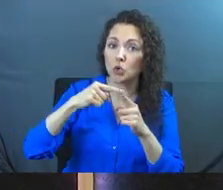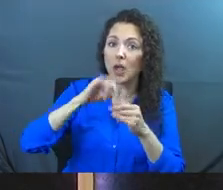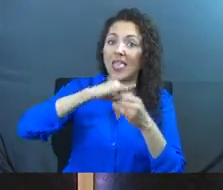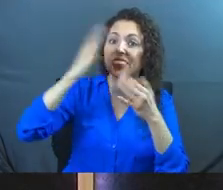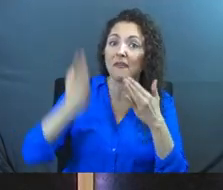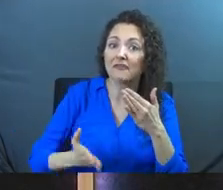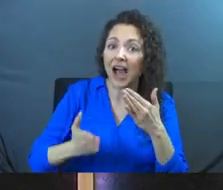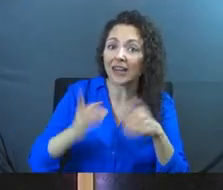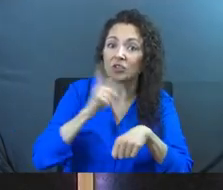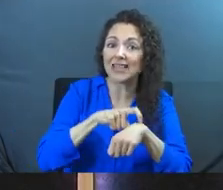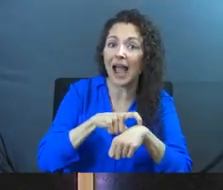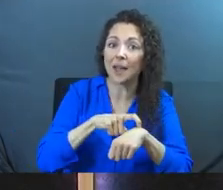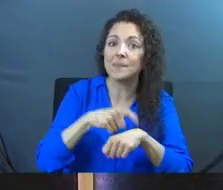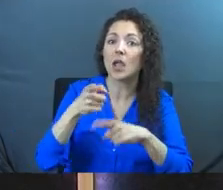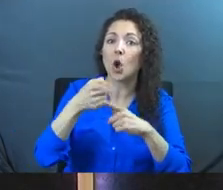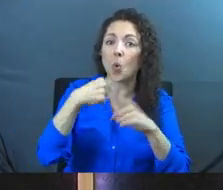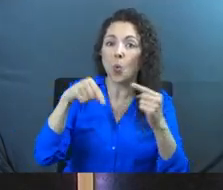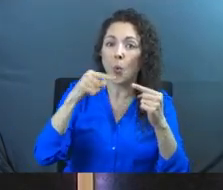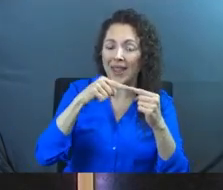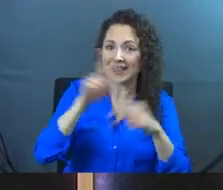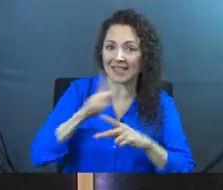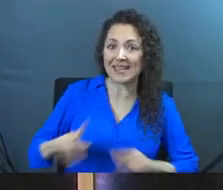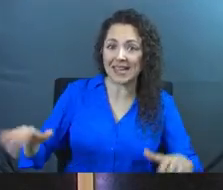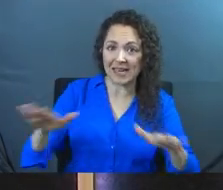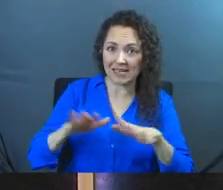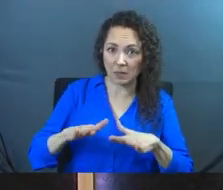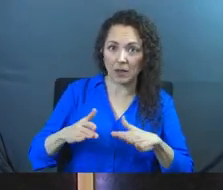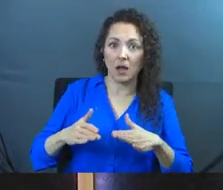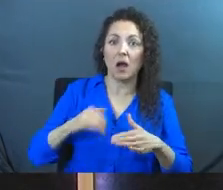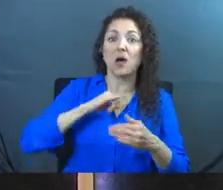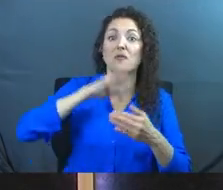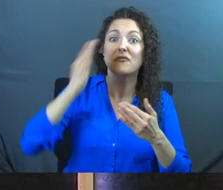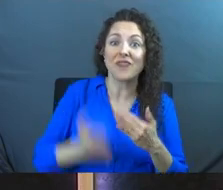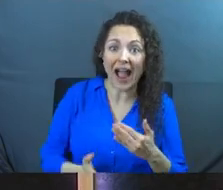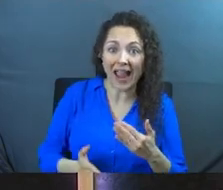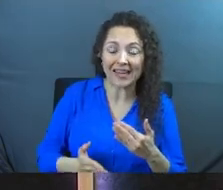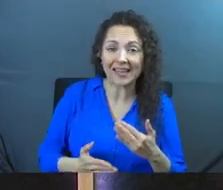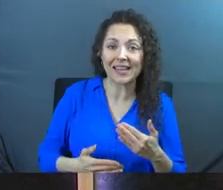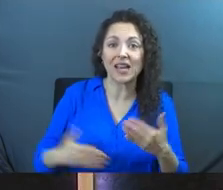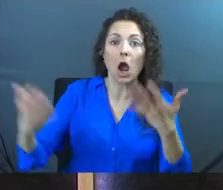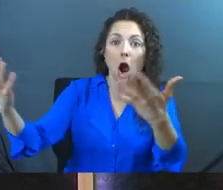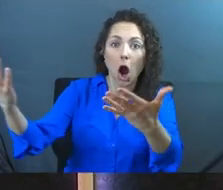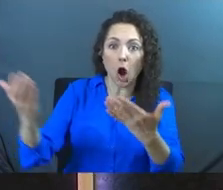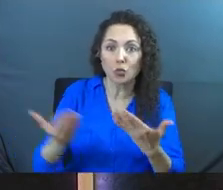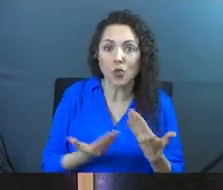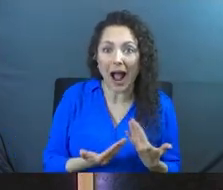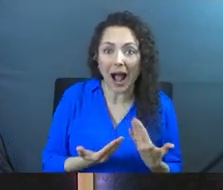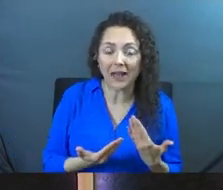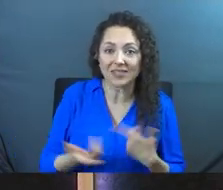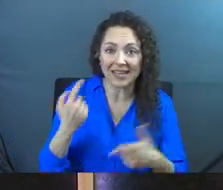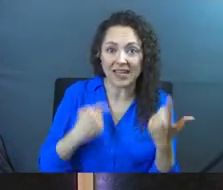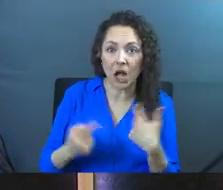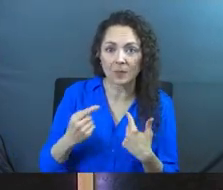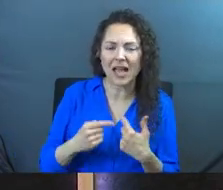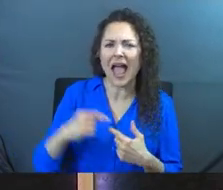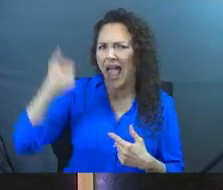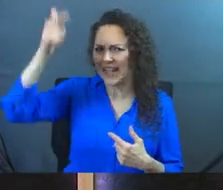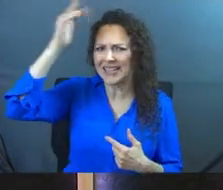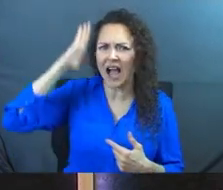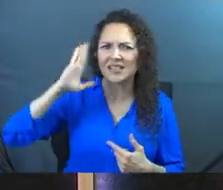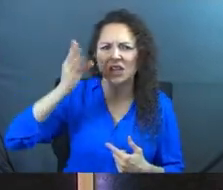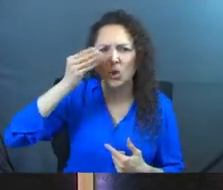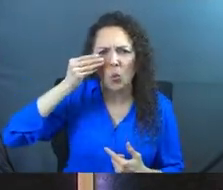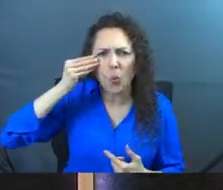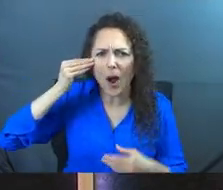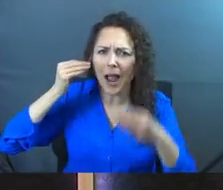moment when the kingdom of heaven finally arrives, and it's that God will wipe every tear from their eyes. There's no more pain. There's no